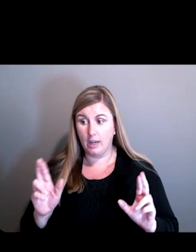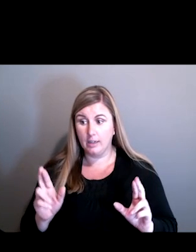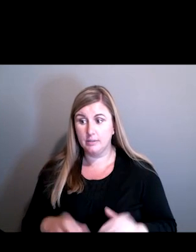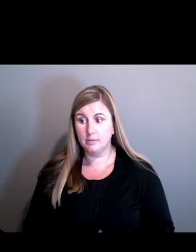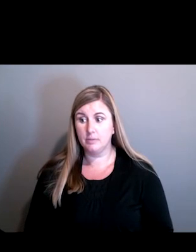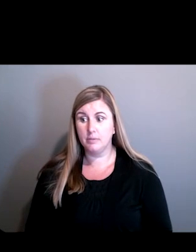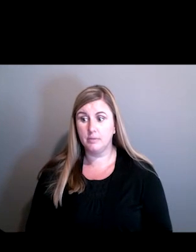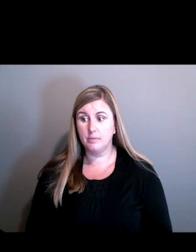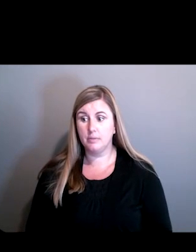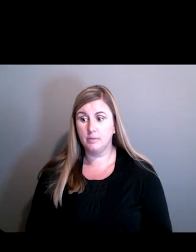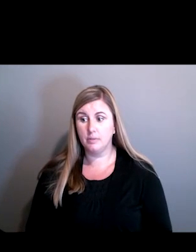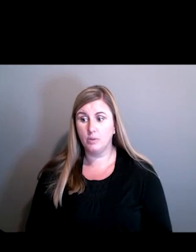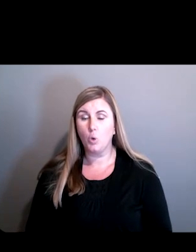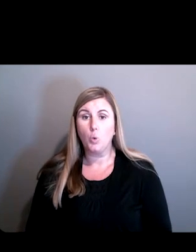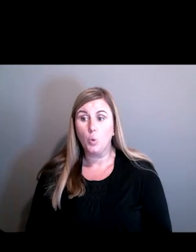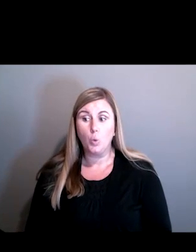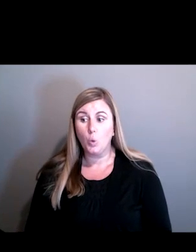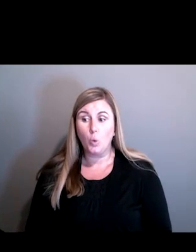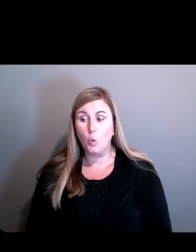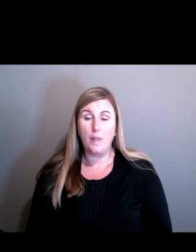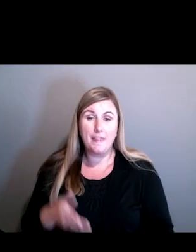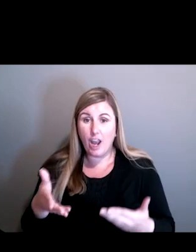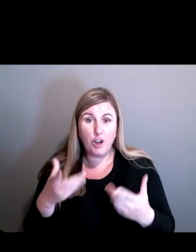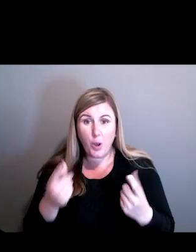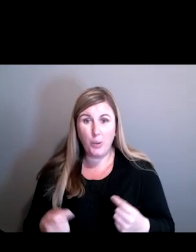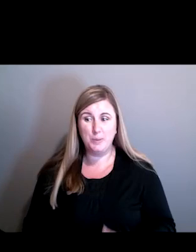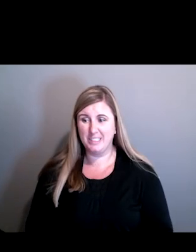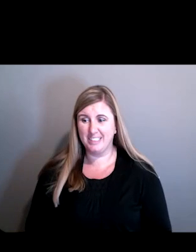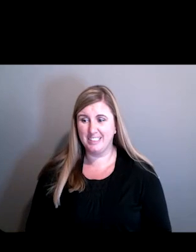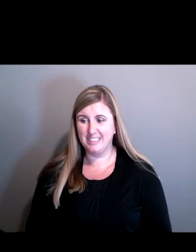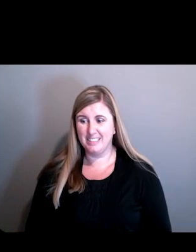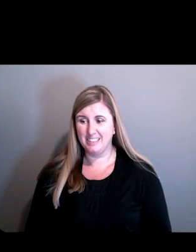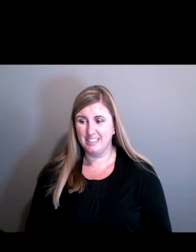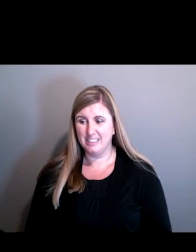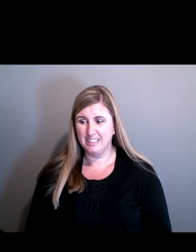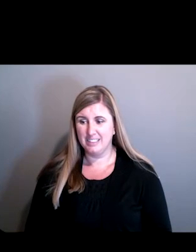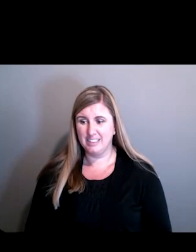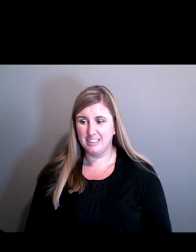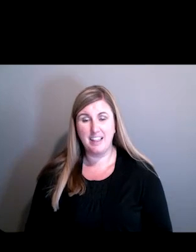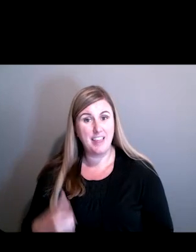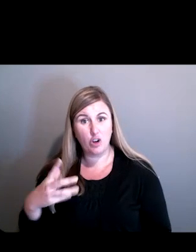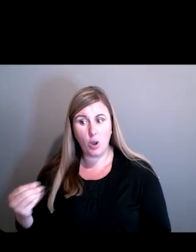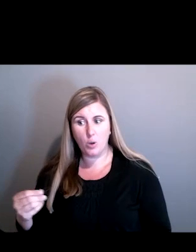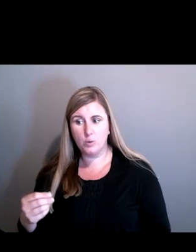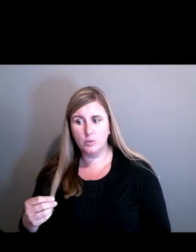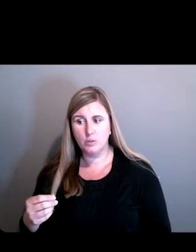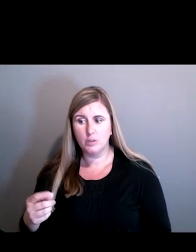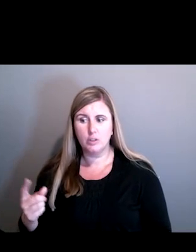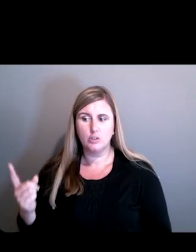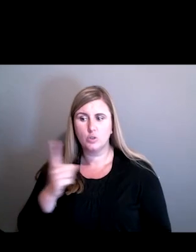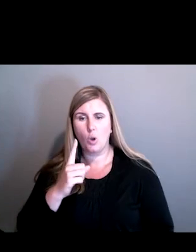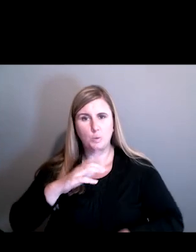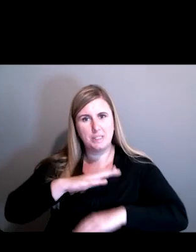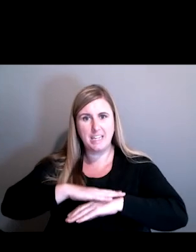Come here. Listen. Ready? Ready? Oh, there he goes. There